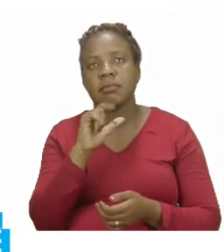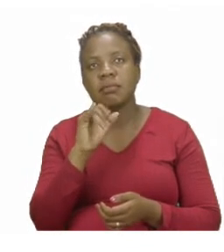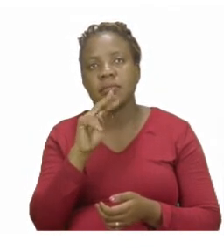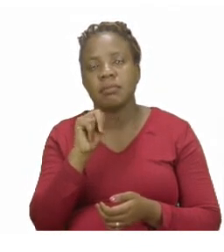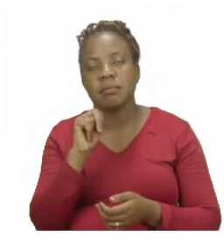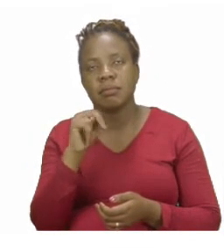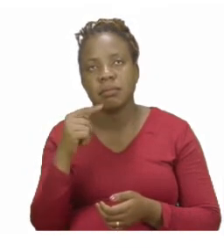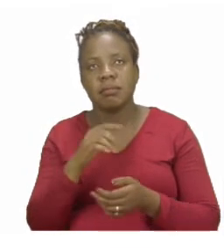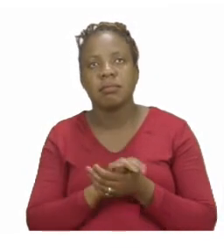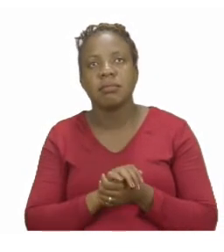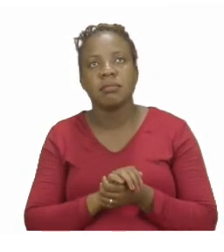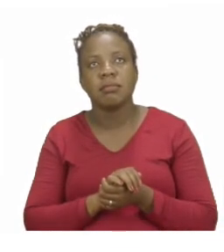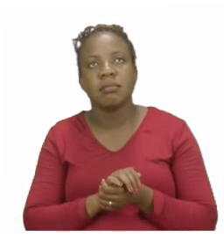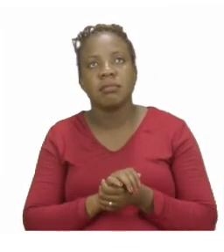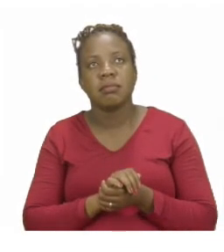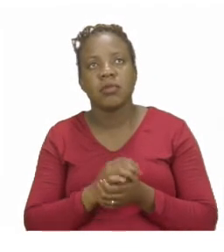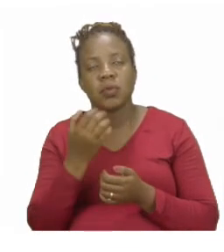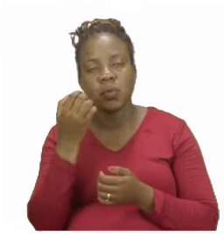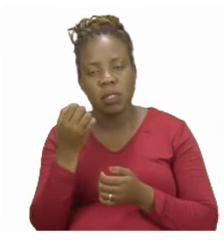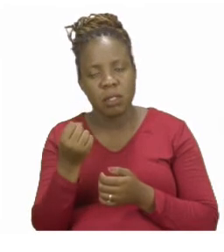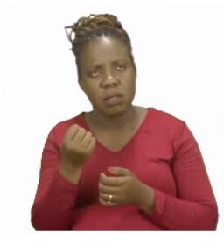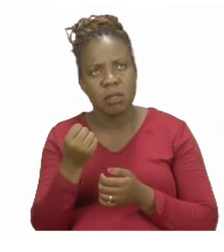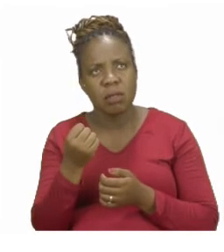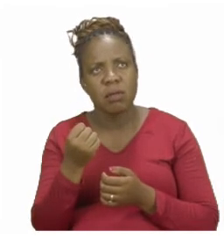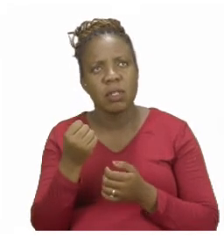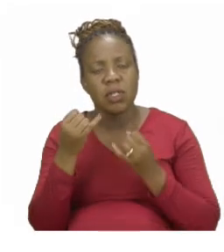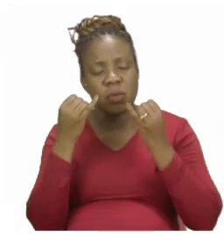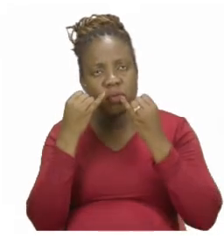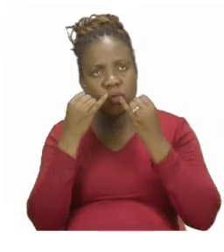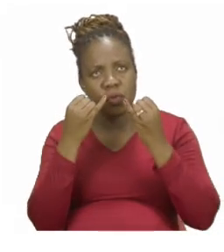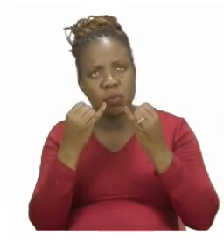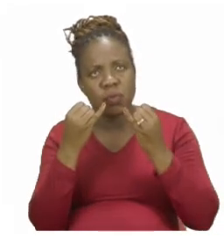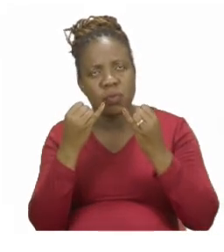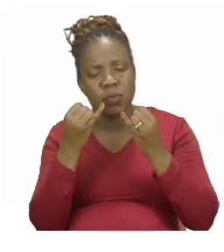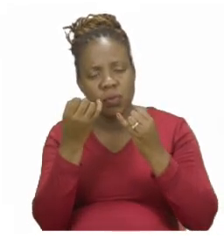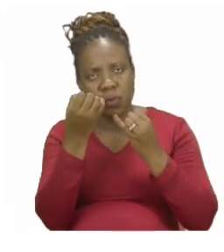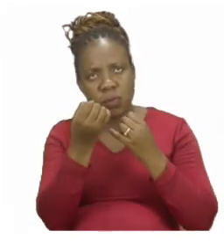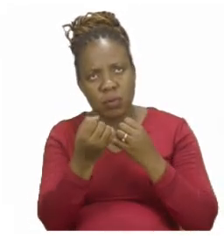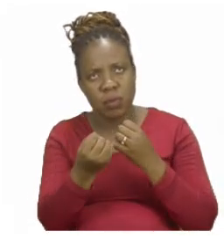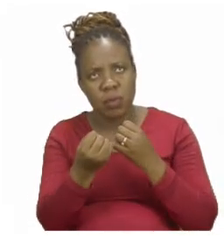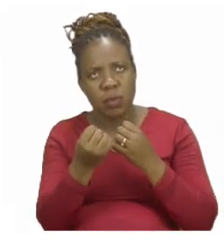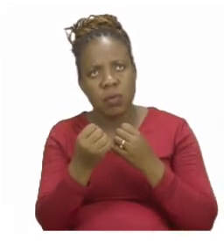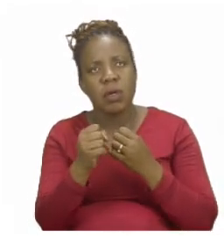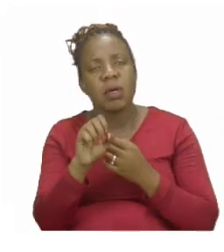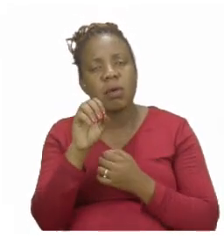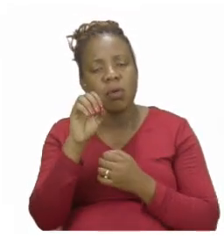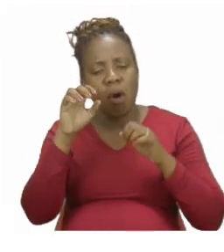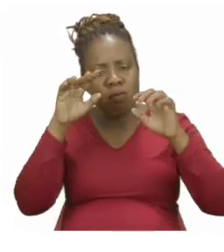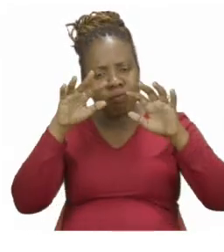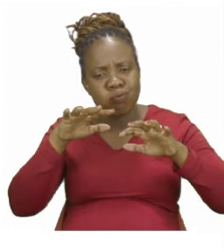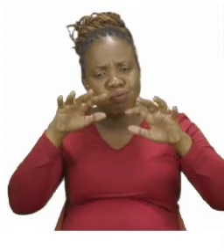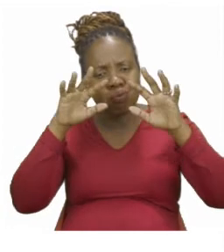to use the information given on how much millimeters of